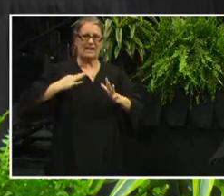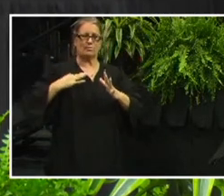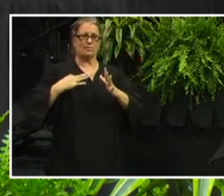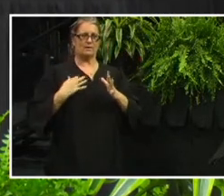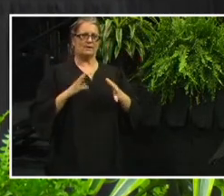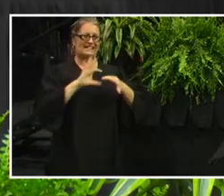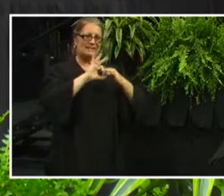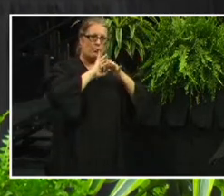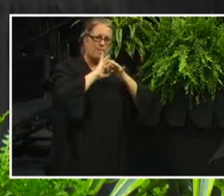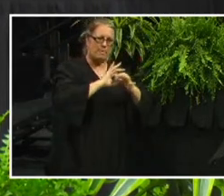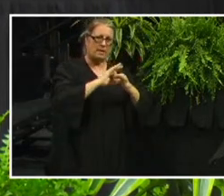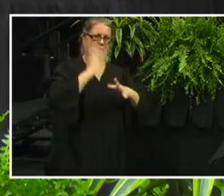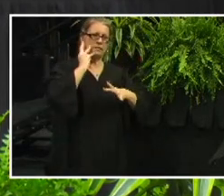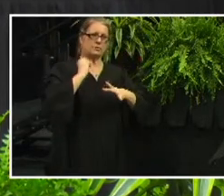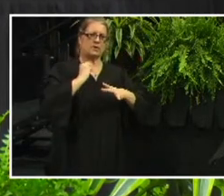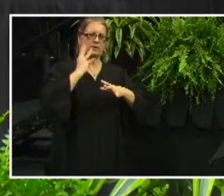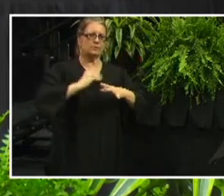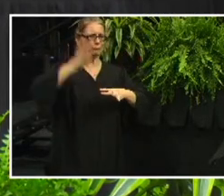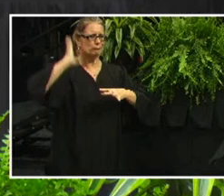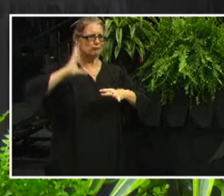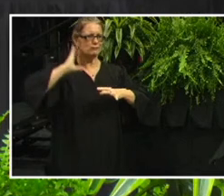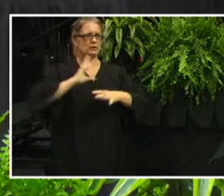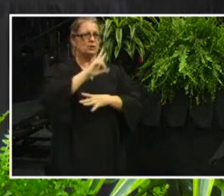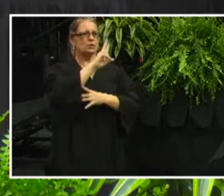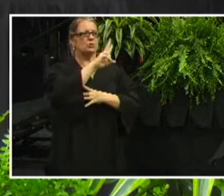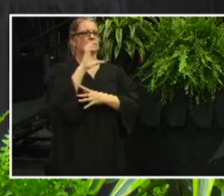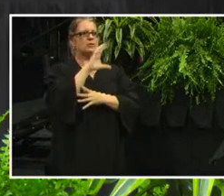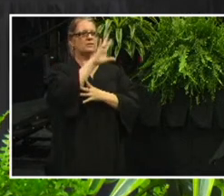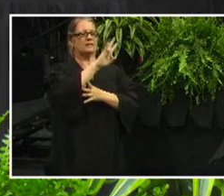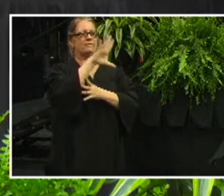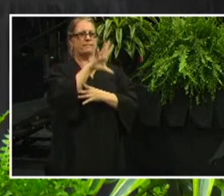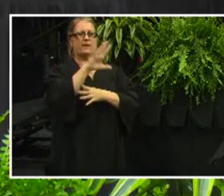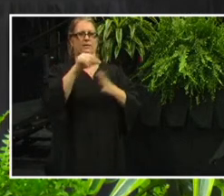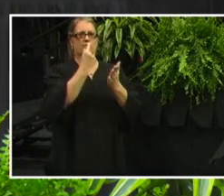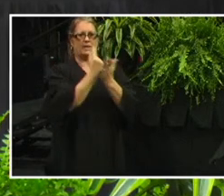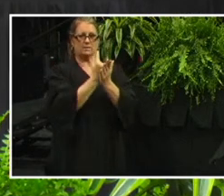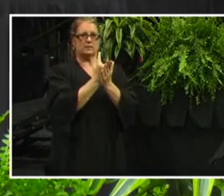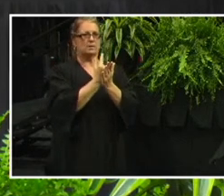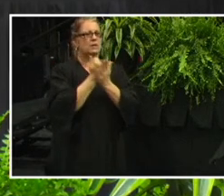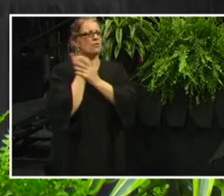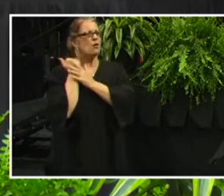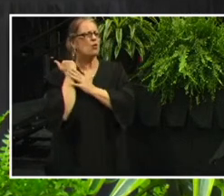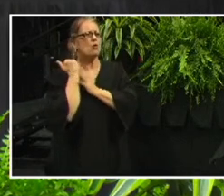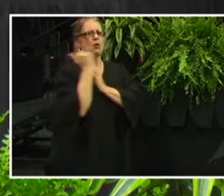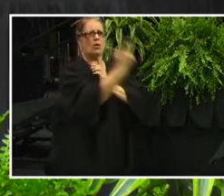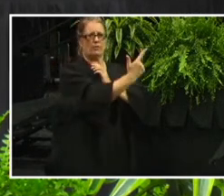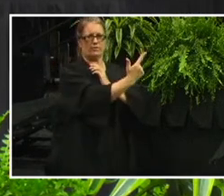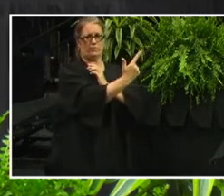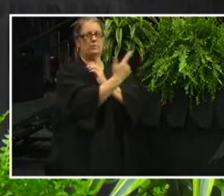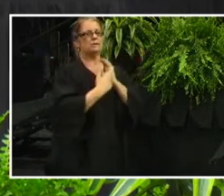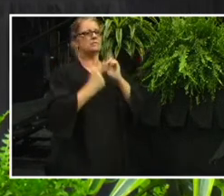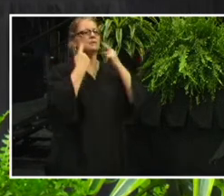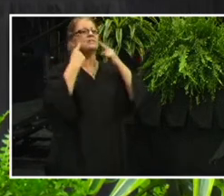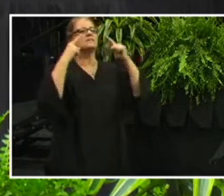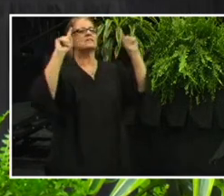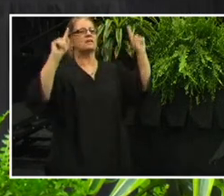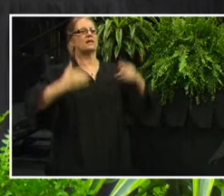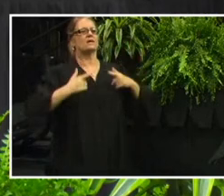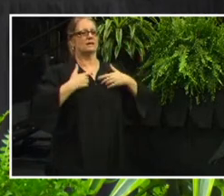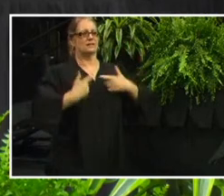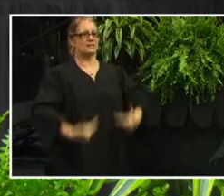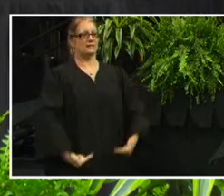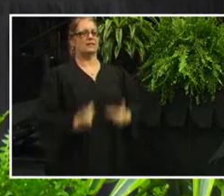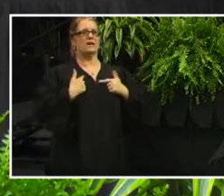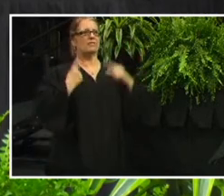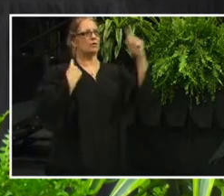bonding experience among these 275 graduates. I hope that each and every one of you succeeds in life with your desired